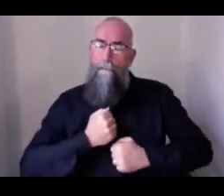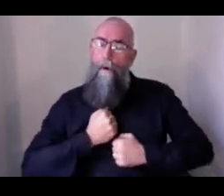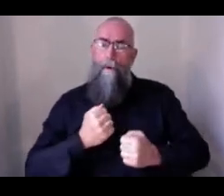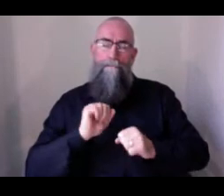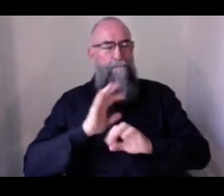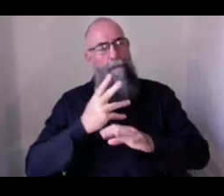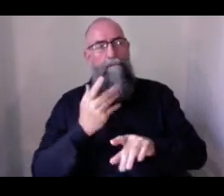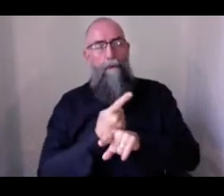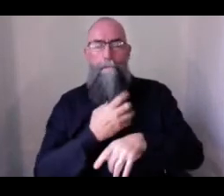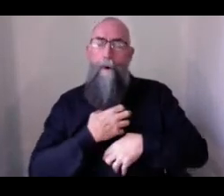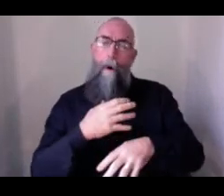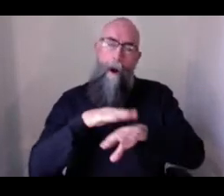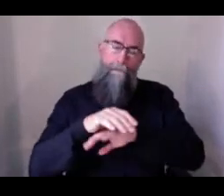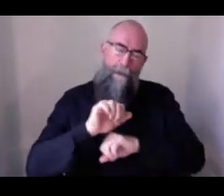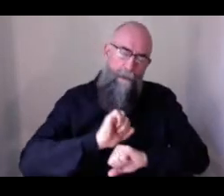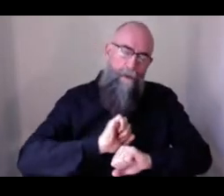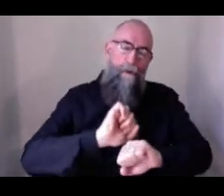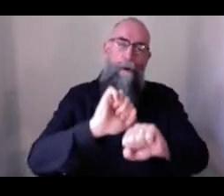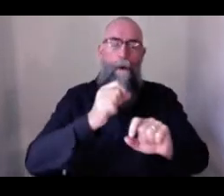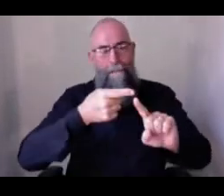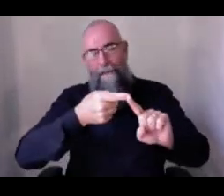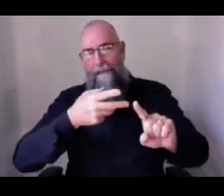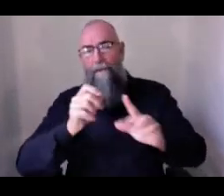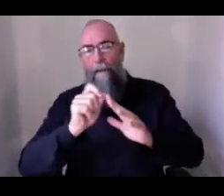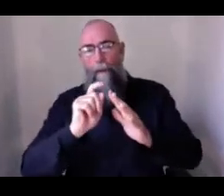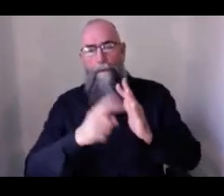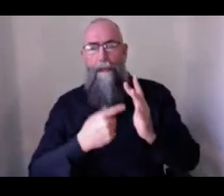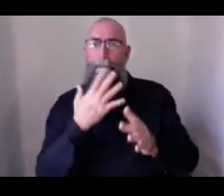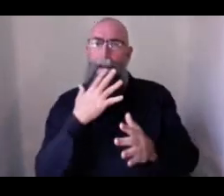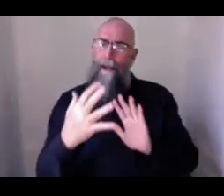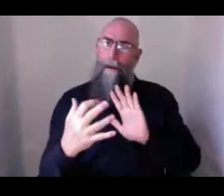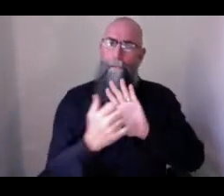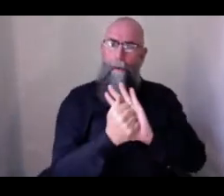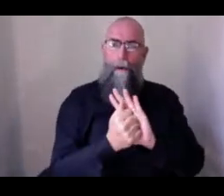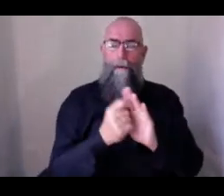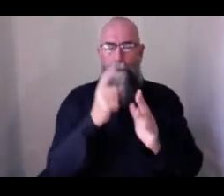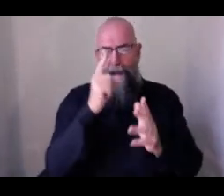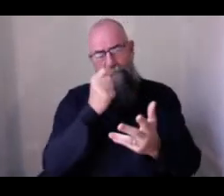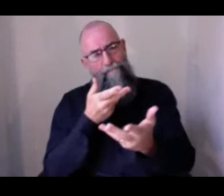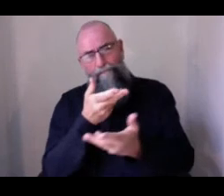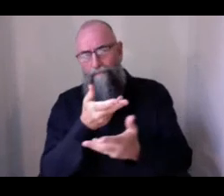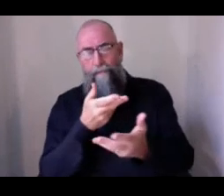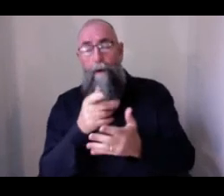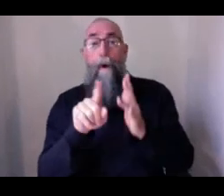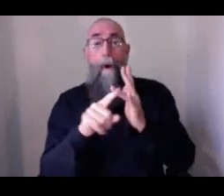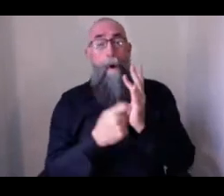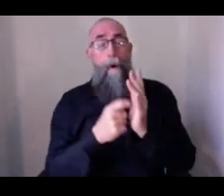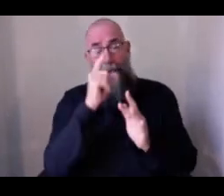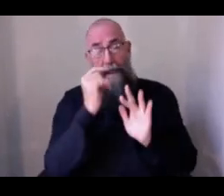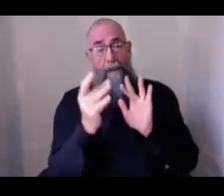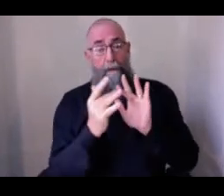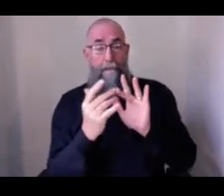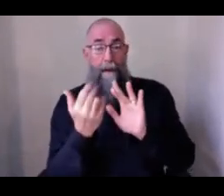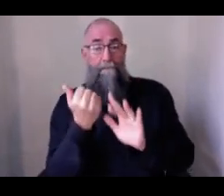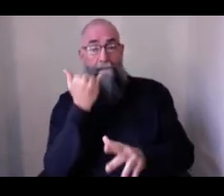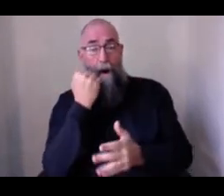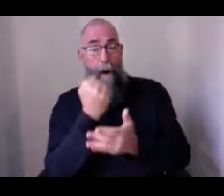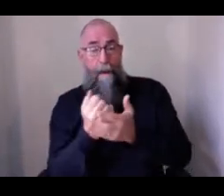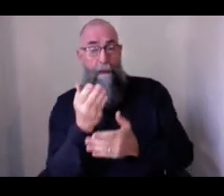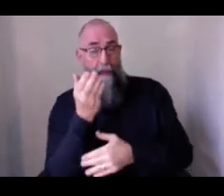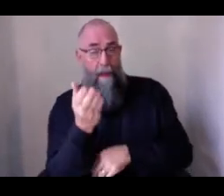you will receive that link and feel free to book in with one of us. Alternatively, you can call us on the phone number that's there,